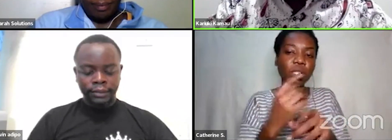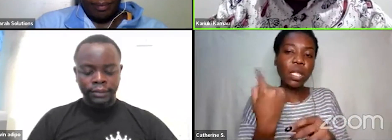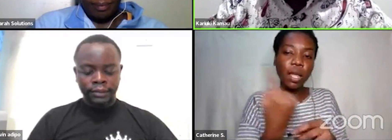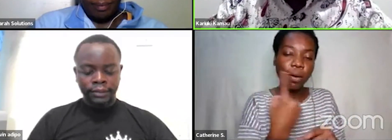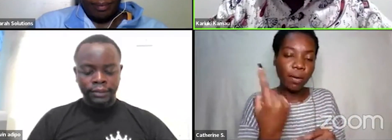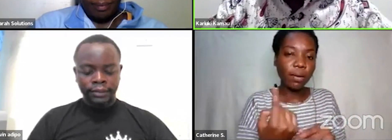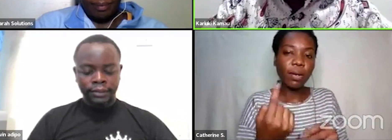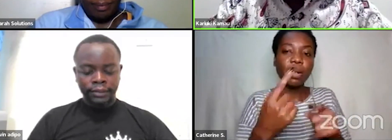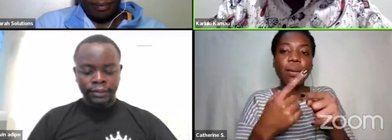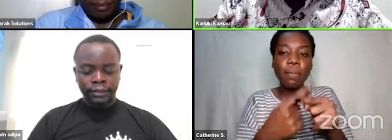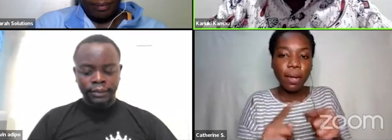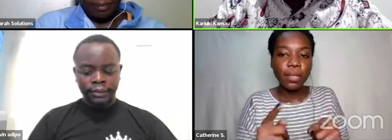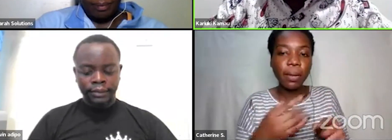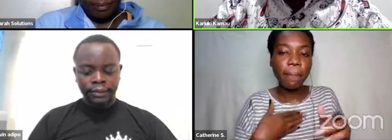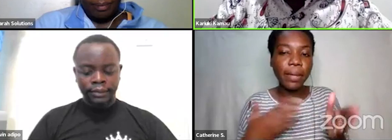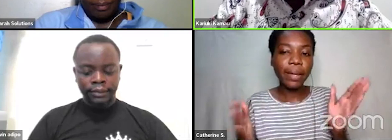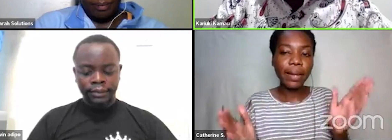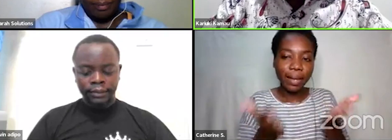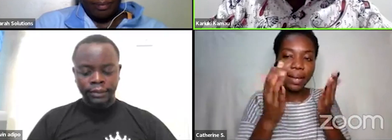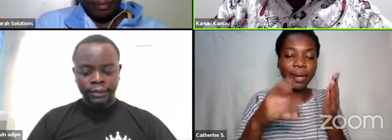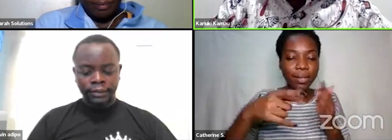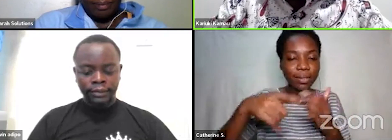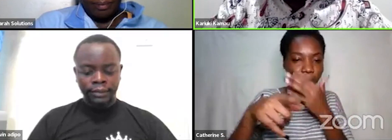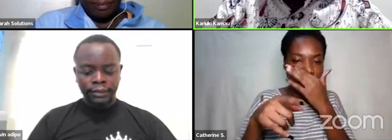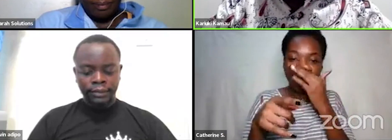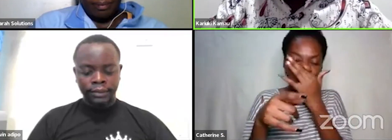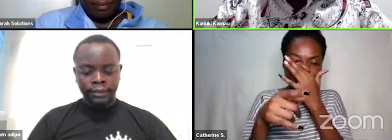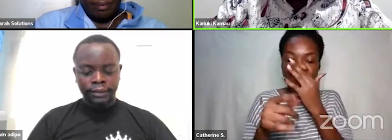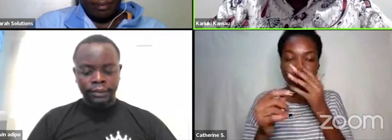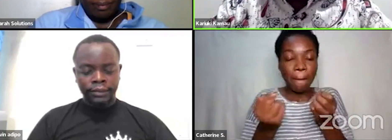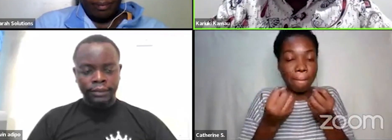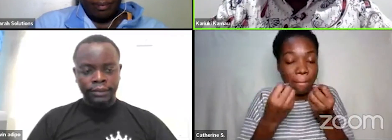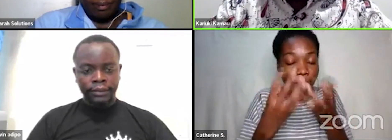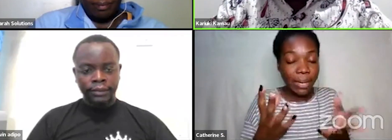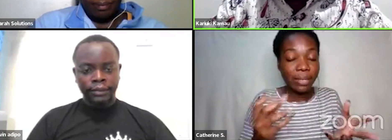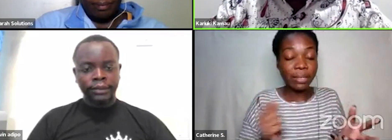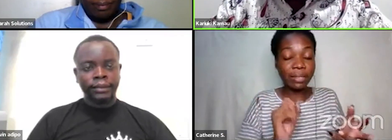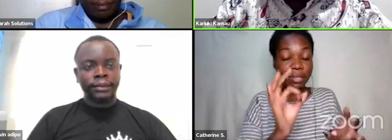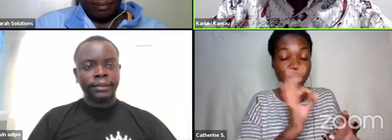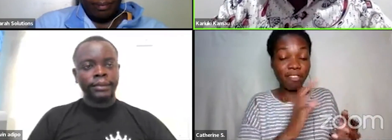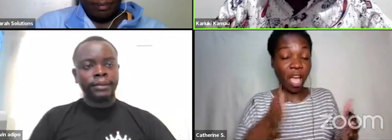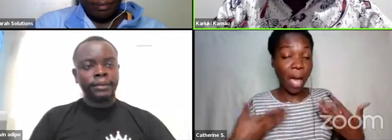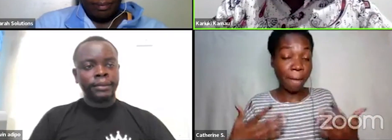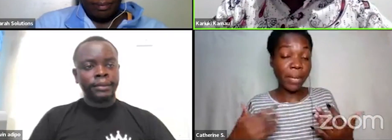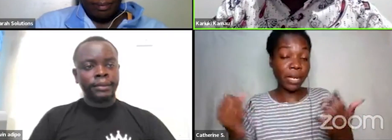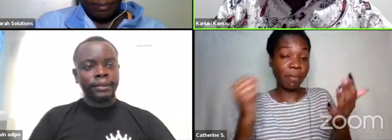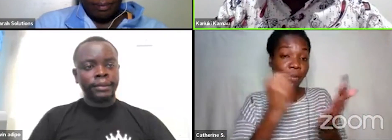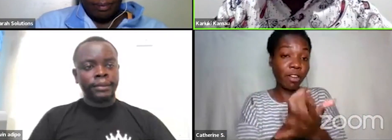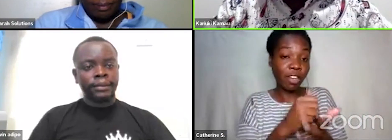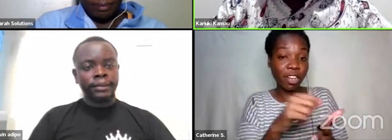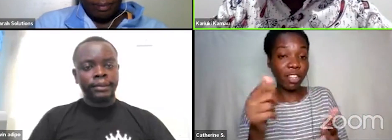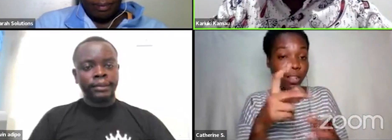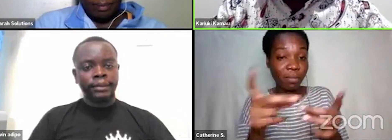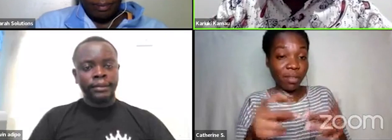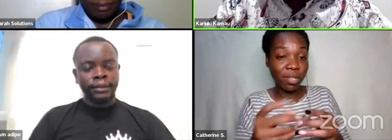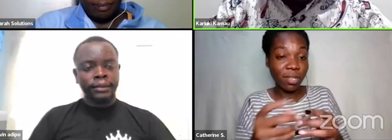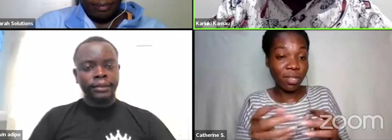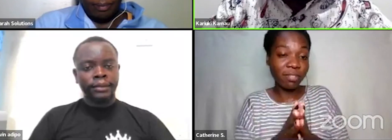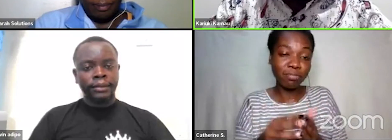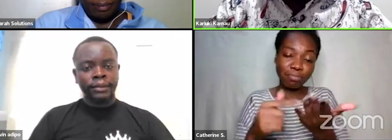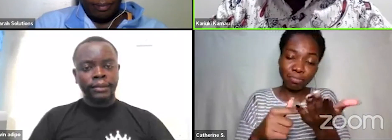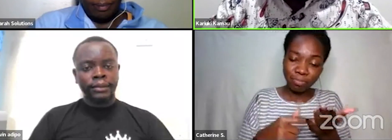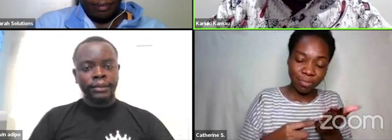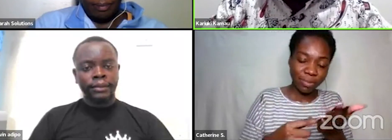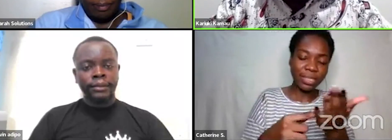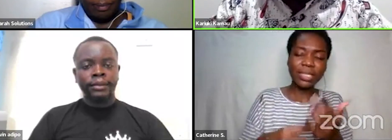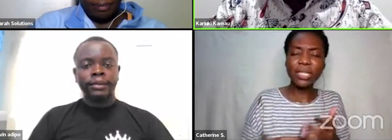So unless you encourage yourself, because most of your colleagues are happily employed somewhere and they are just exchanging notes when they